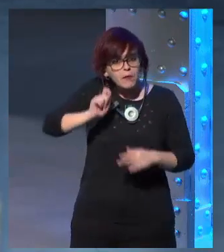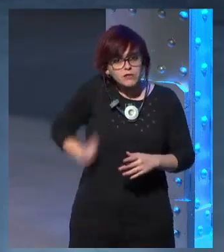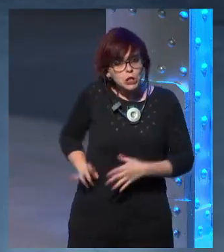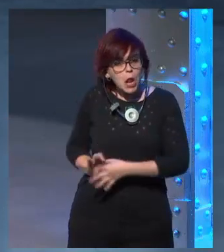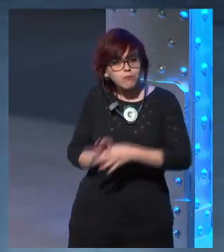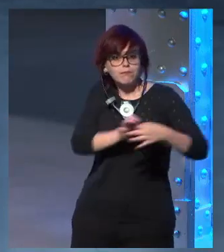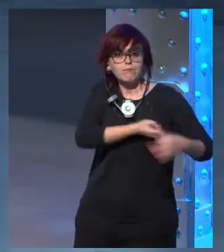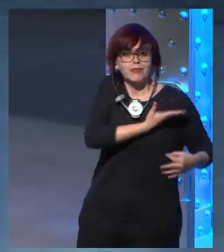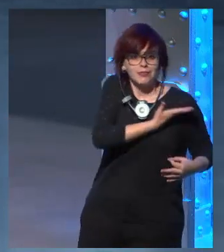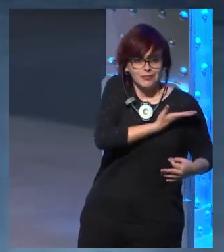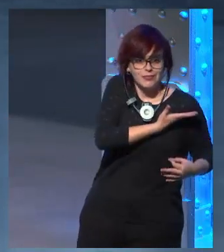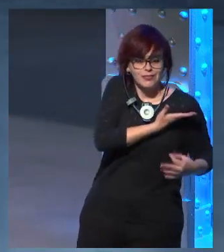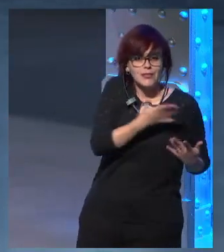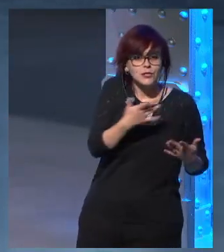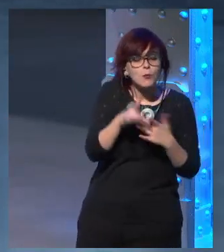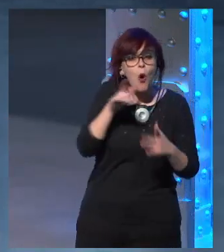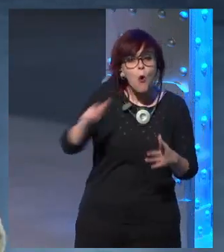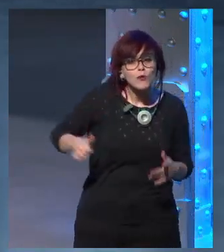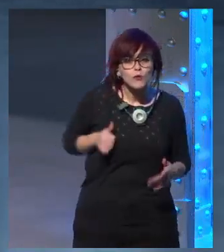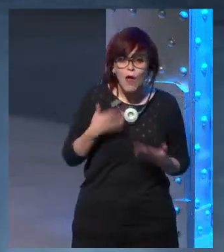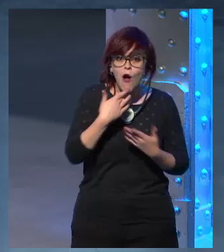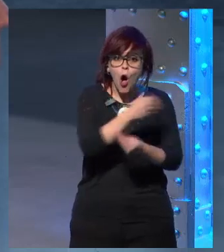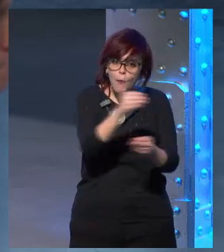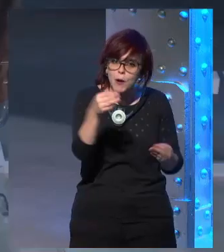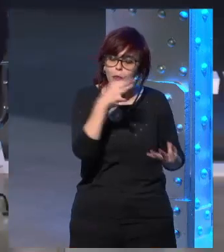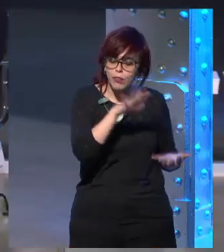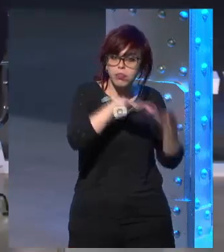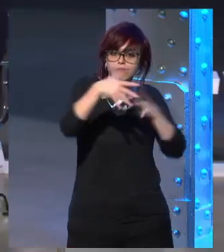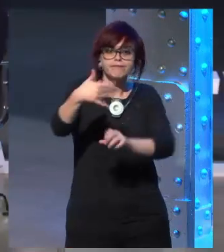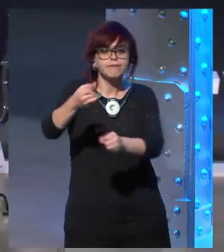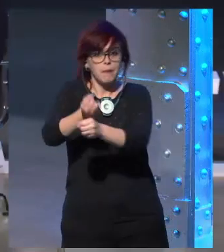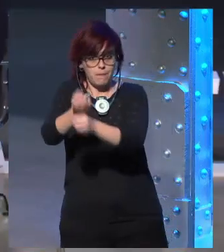be moved into work. Comentabas antes que